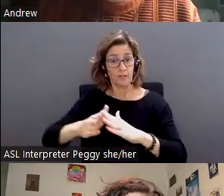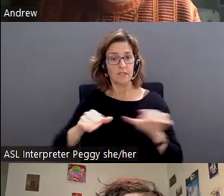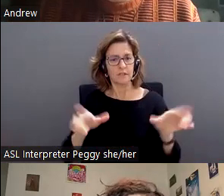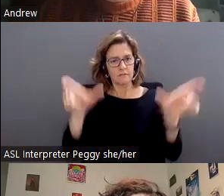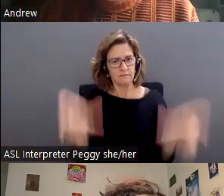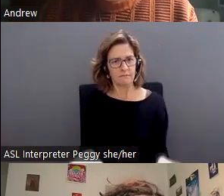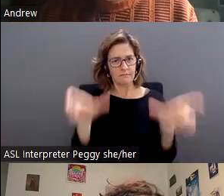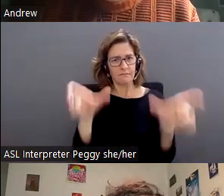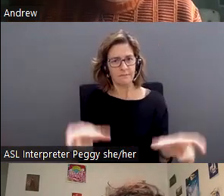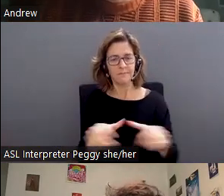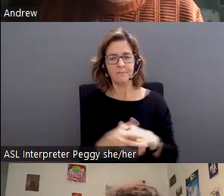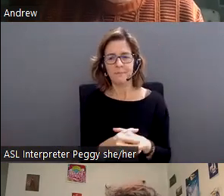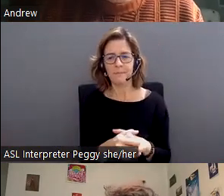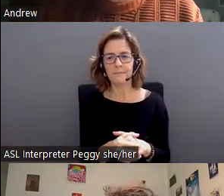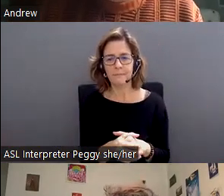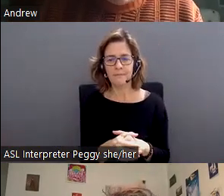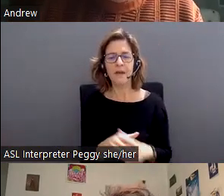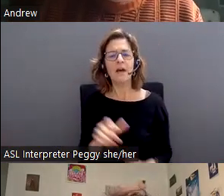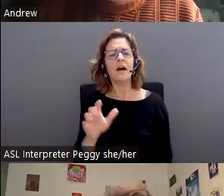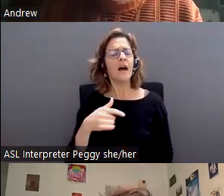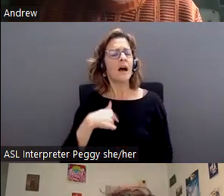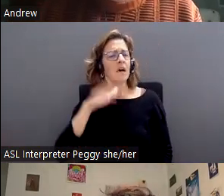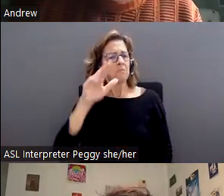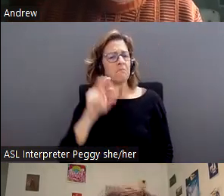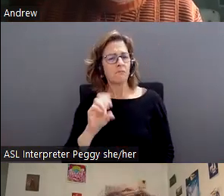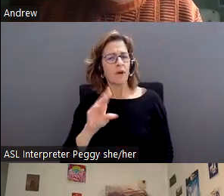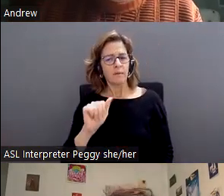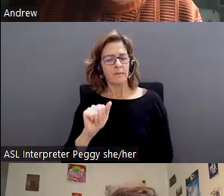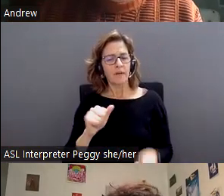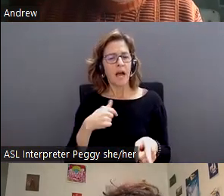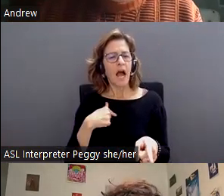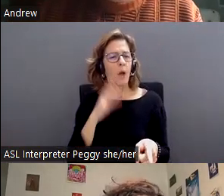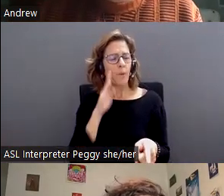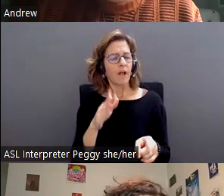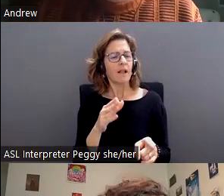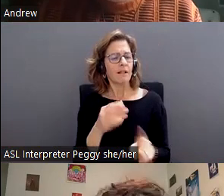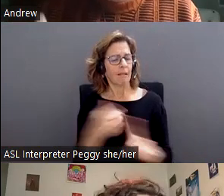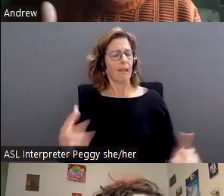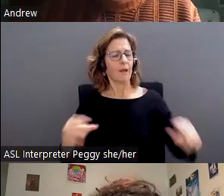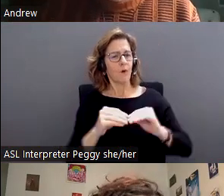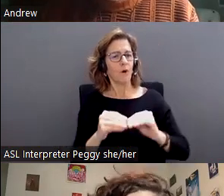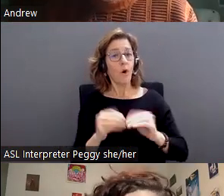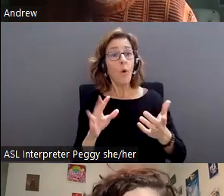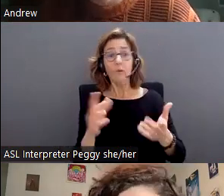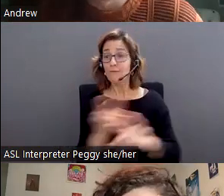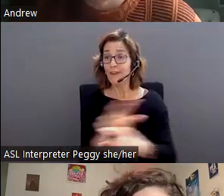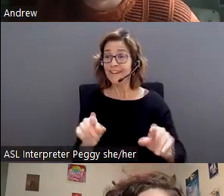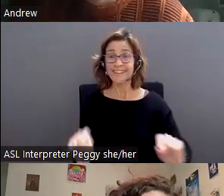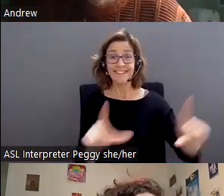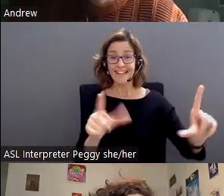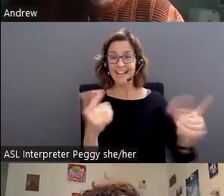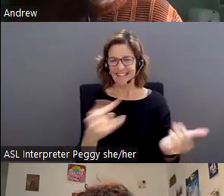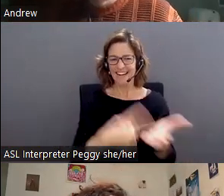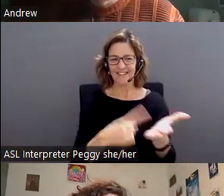Yeah, I think I'll talk a bit about that expansion on in just a slide or two, or this slide.